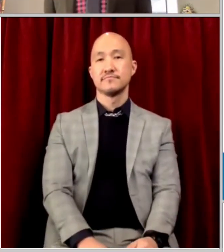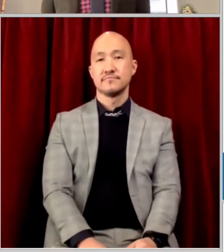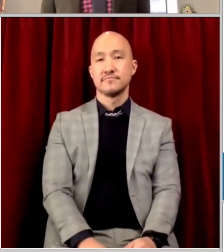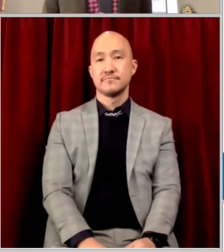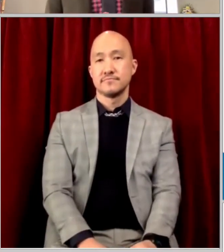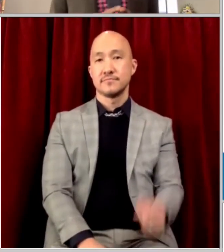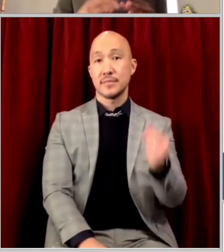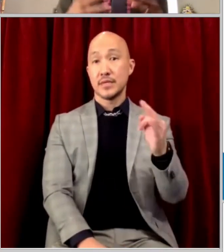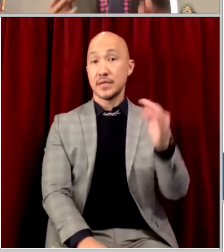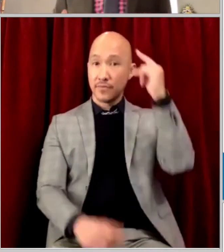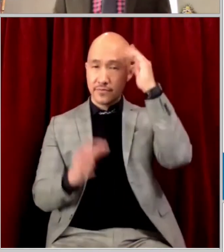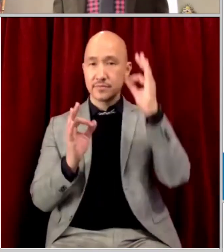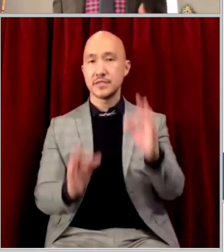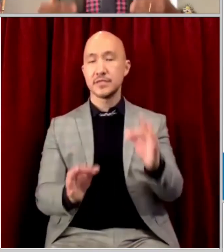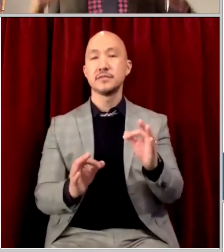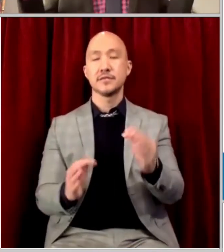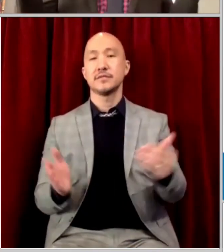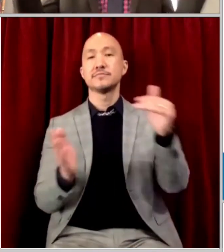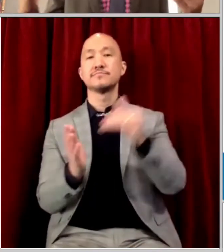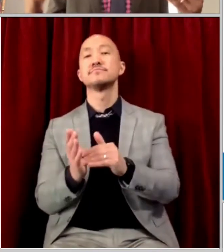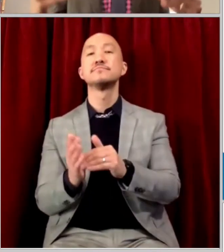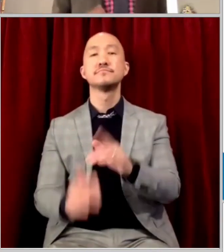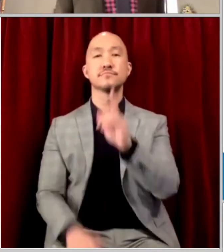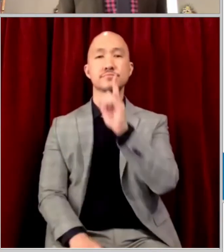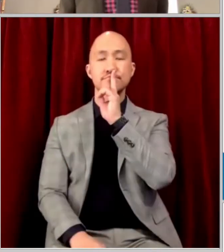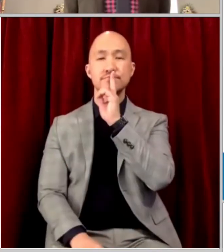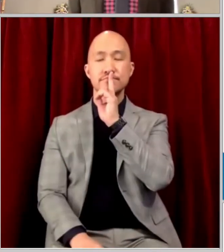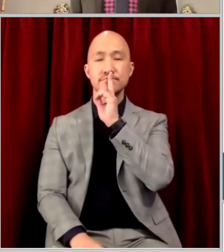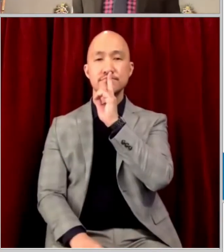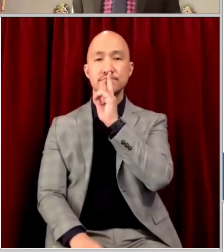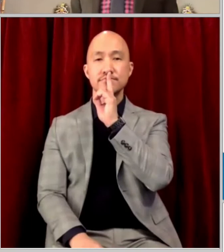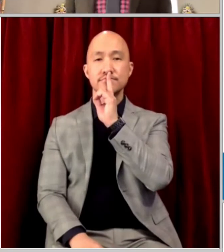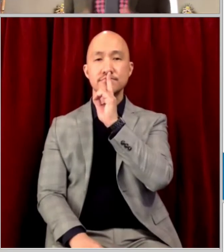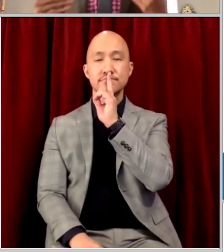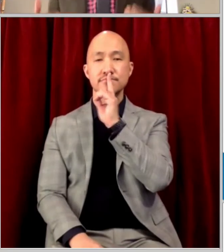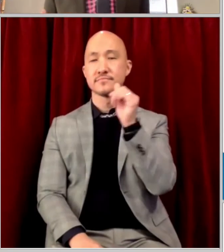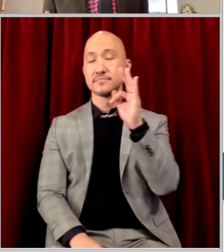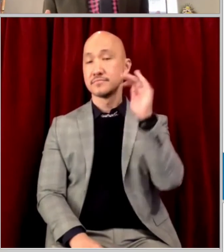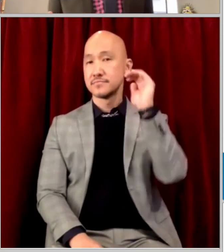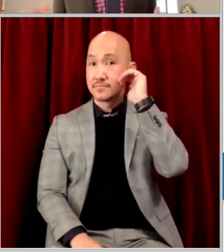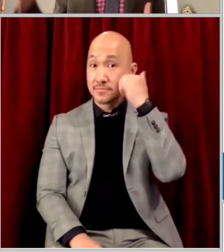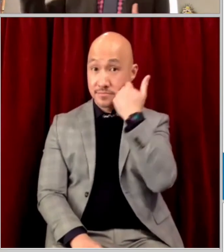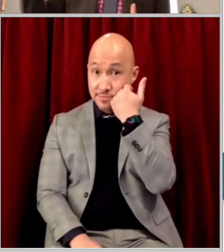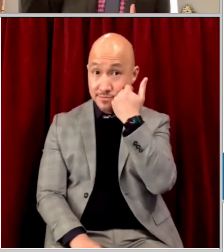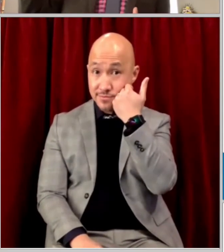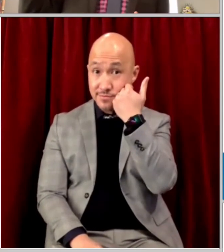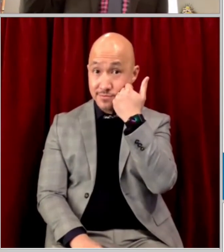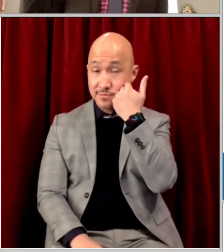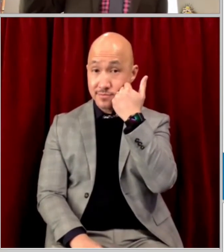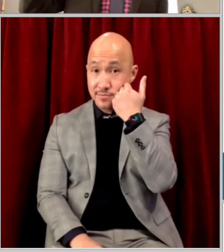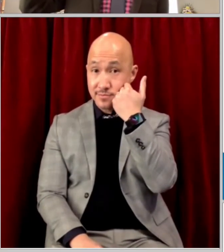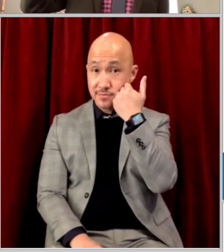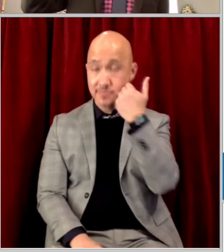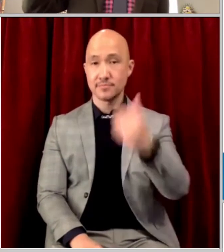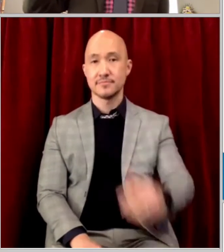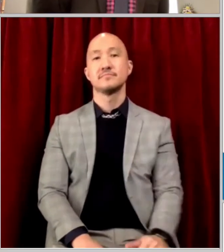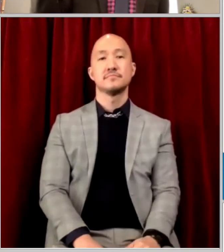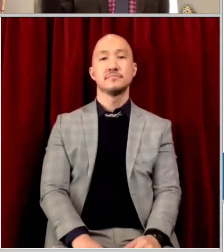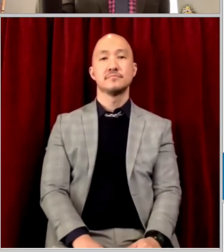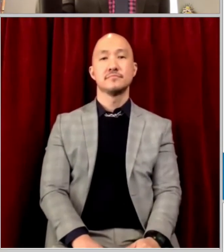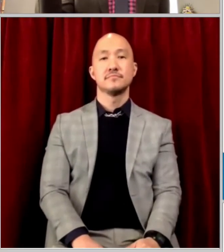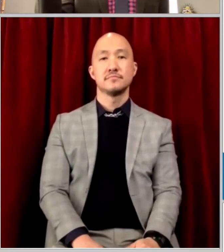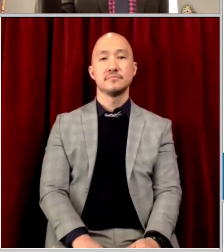to talk about Jesus, every time you decide, I'm not going to shine my light, guess what happens? You're allowing yourself to